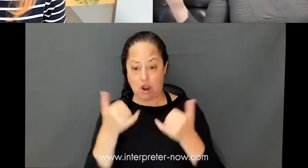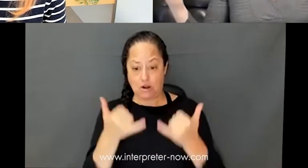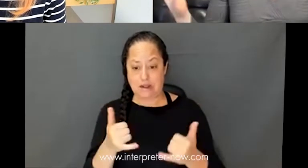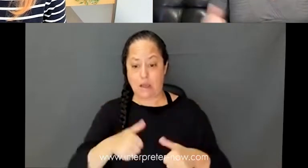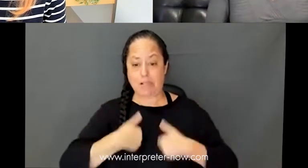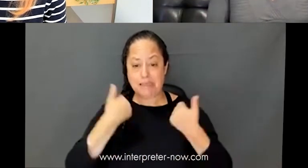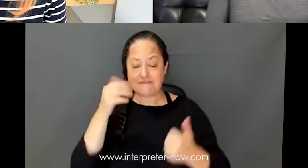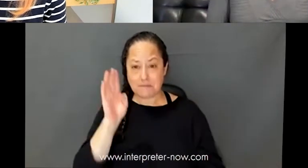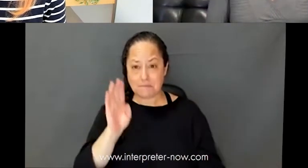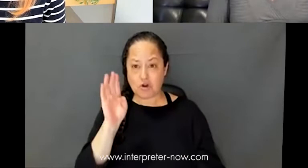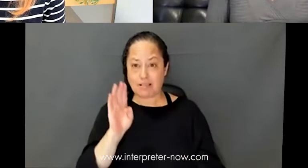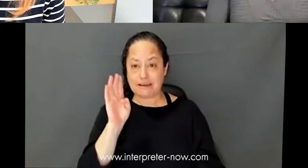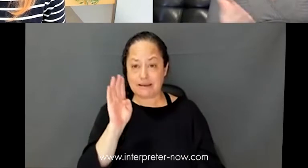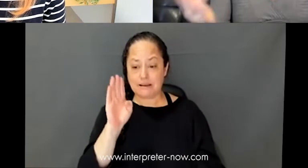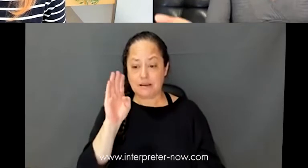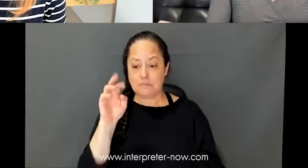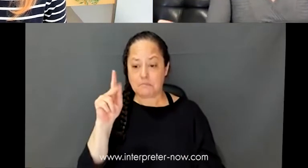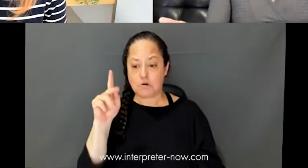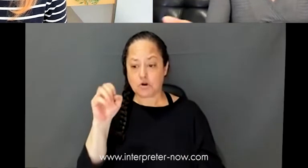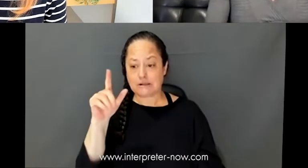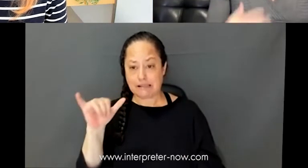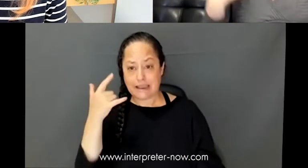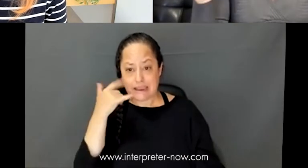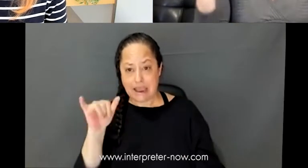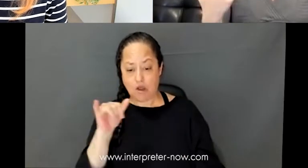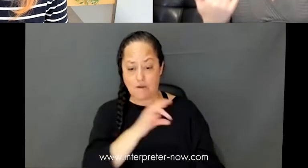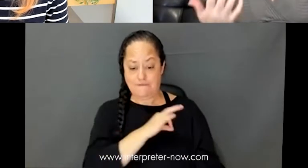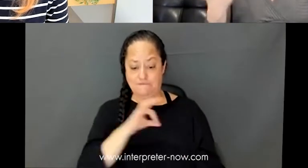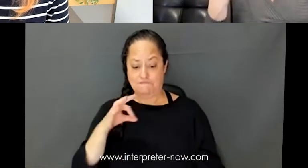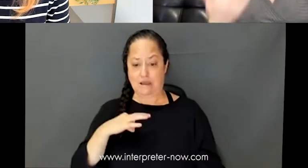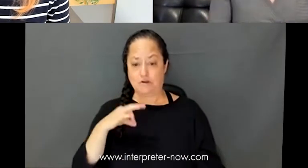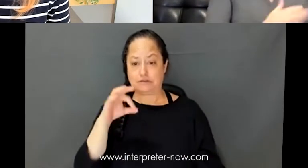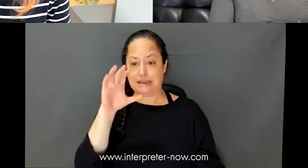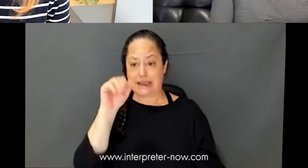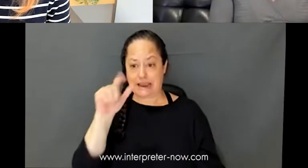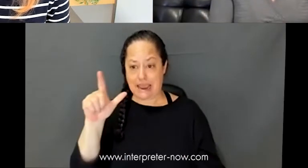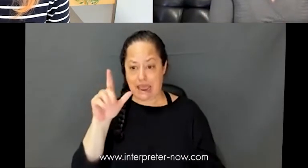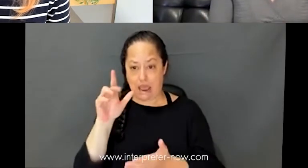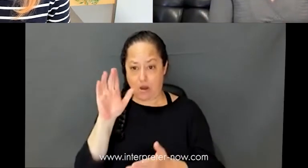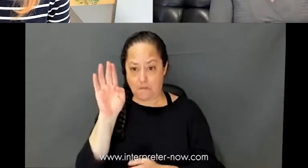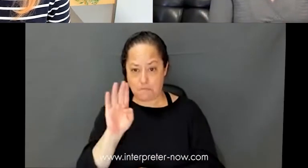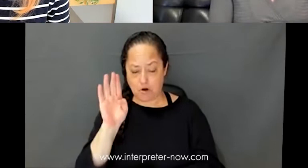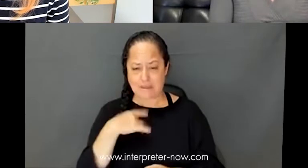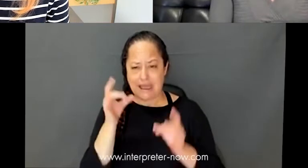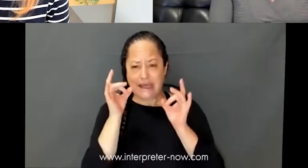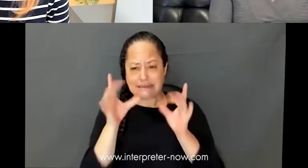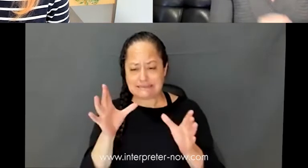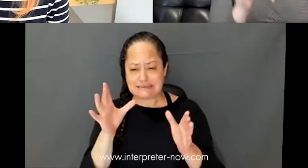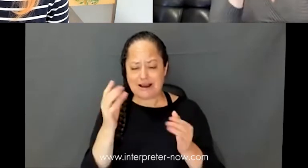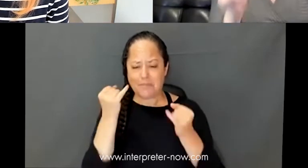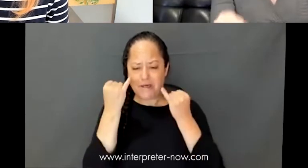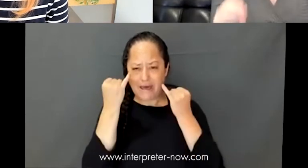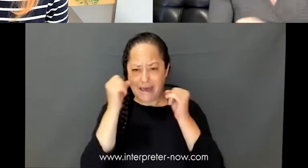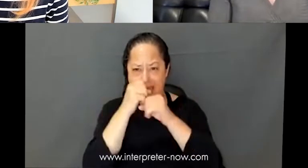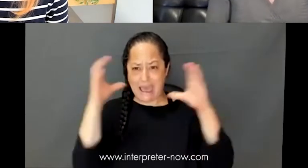Berkeley, we were faculty at Cal, and we had the terrible idea of starting a company together Because if